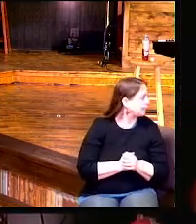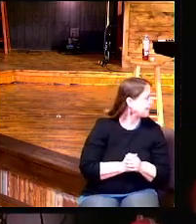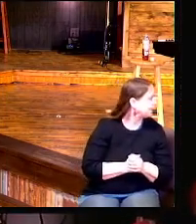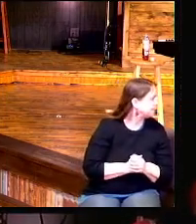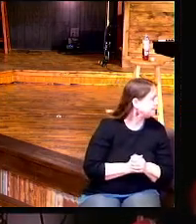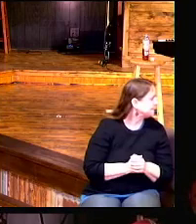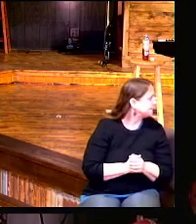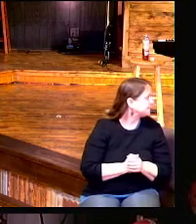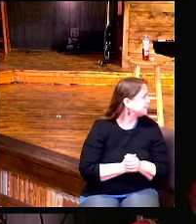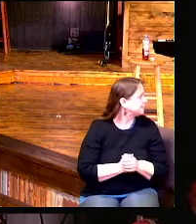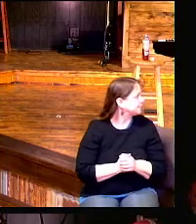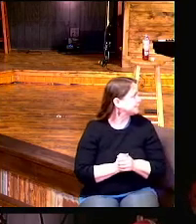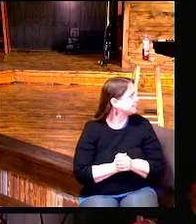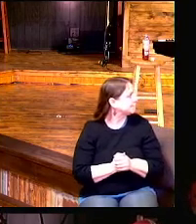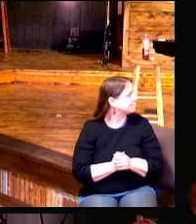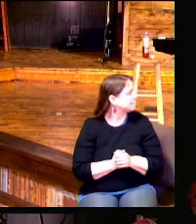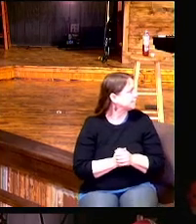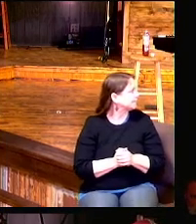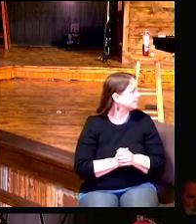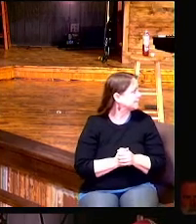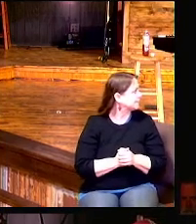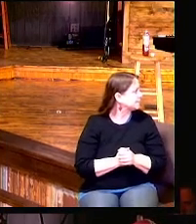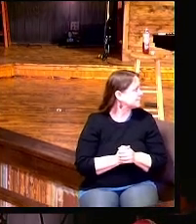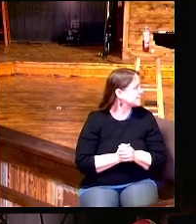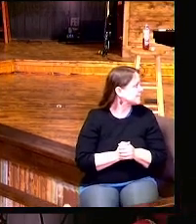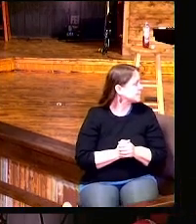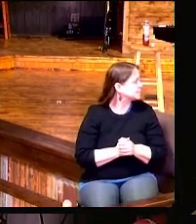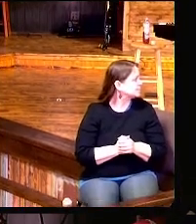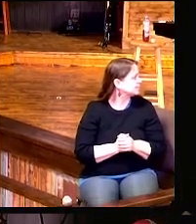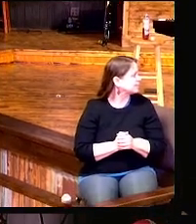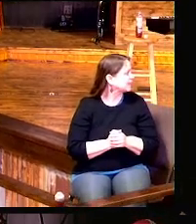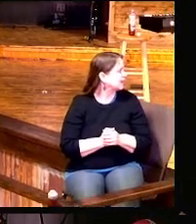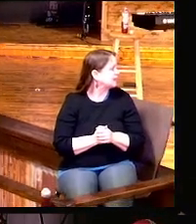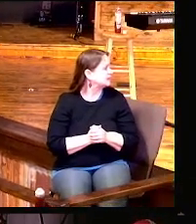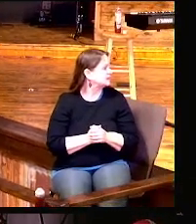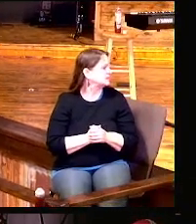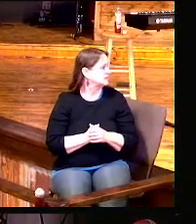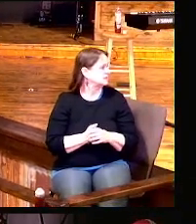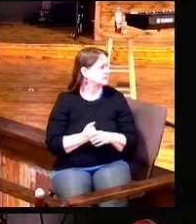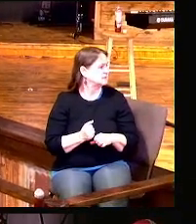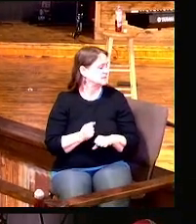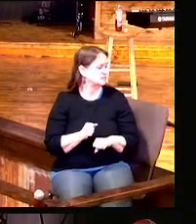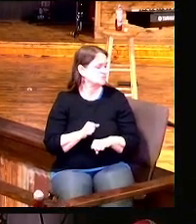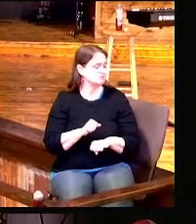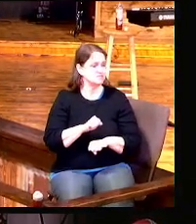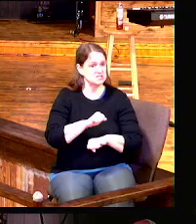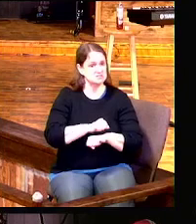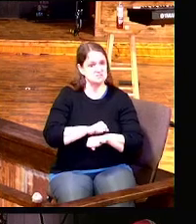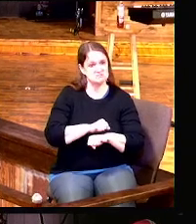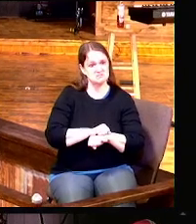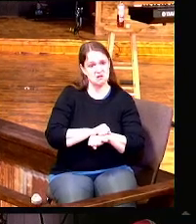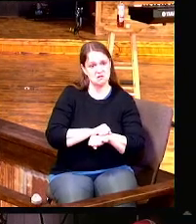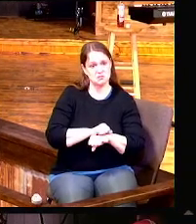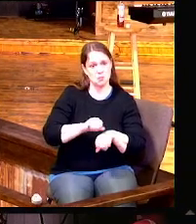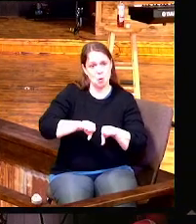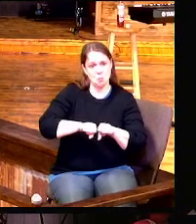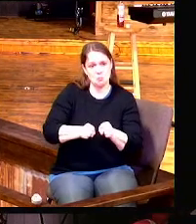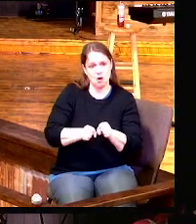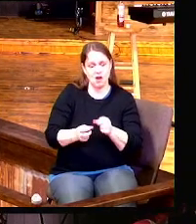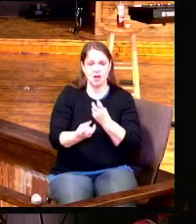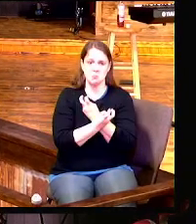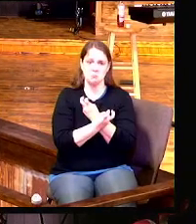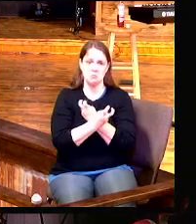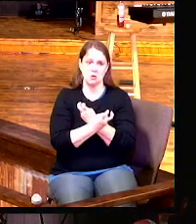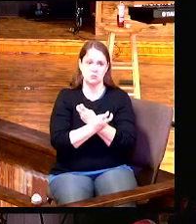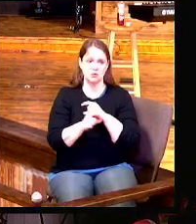And, you know, the first thing that popped into my mind was the phrase that we all know and love is what? Sticks and stones may